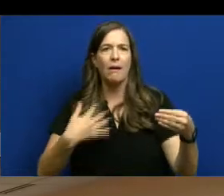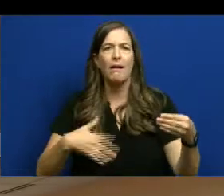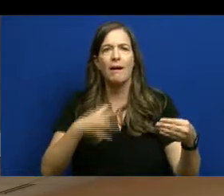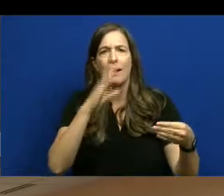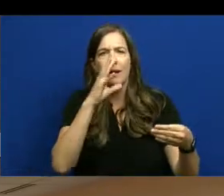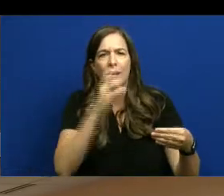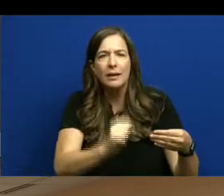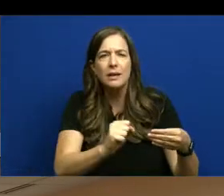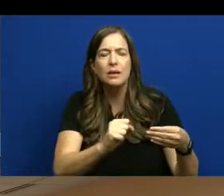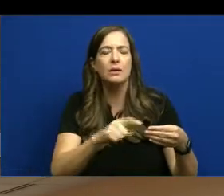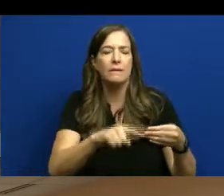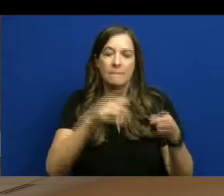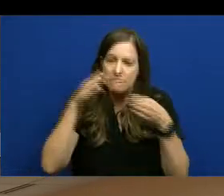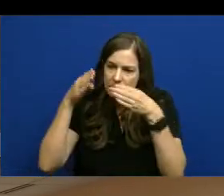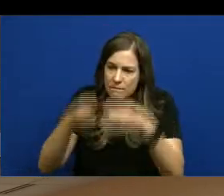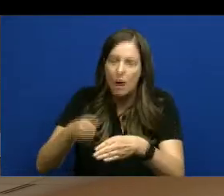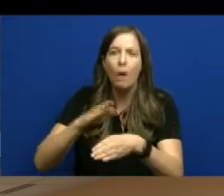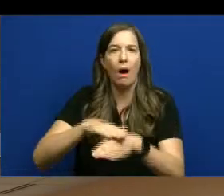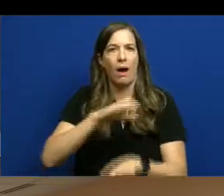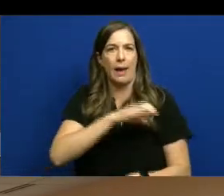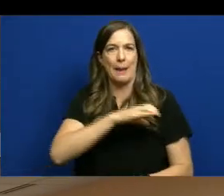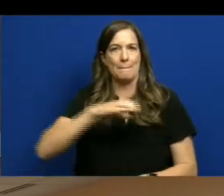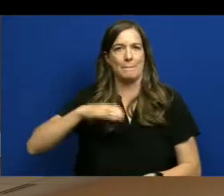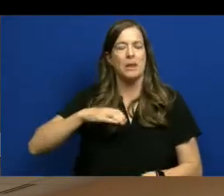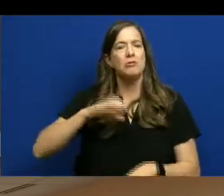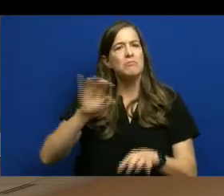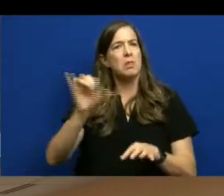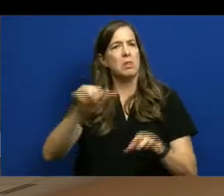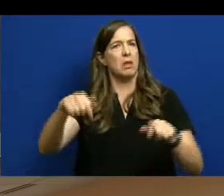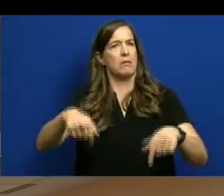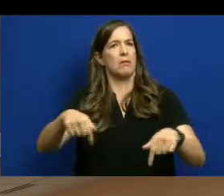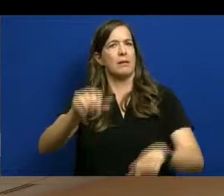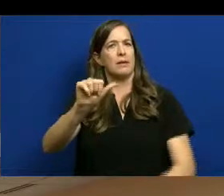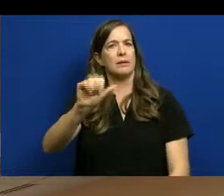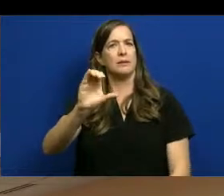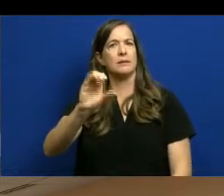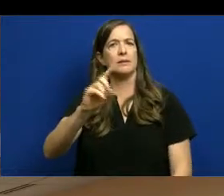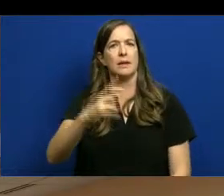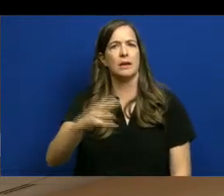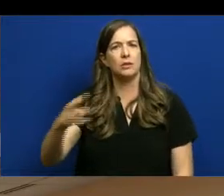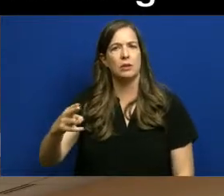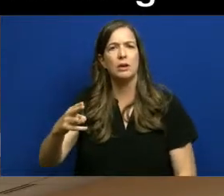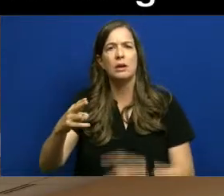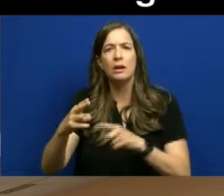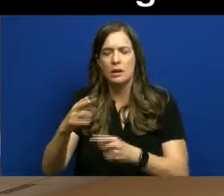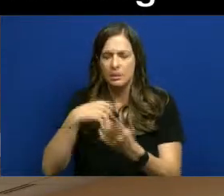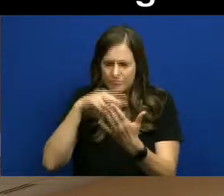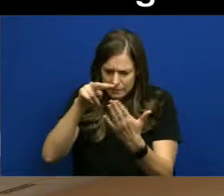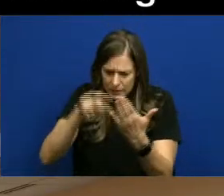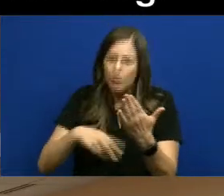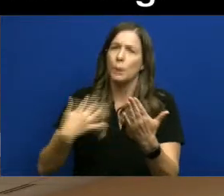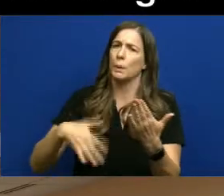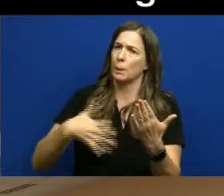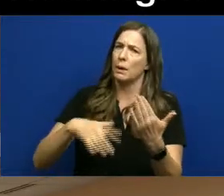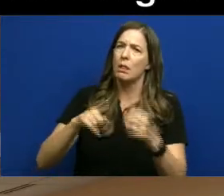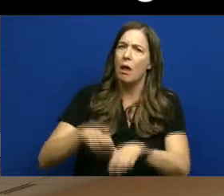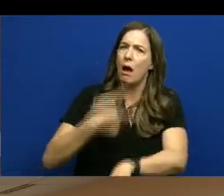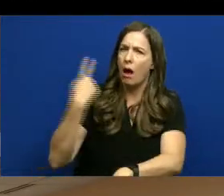on commissions like Arizona Commission for the Deaf and Hard of Hearing. It was quite a lengthy